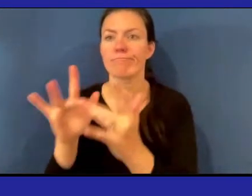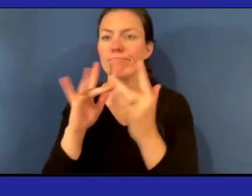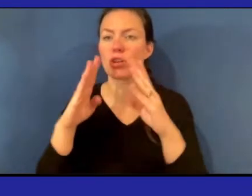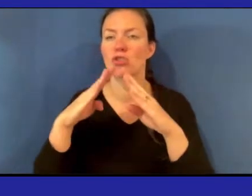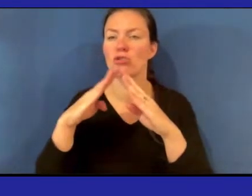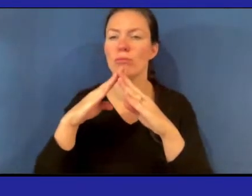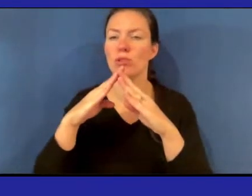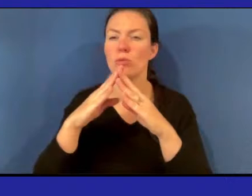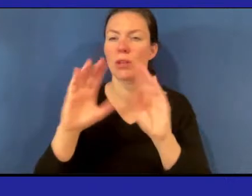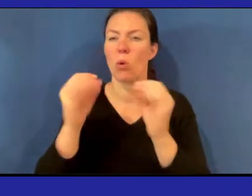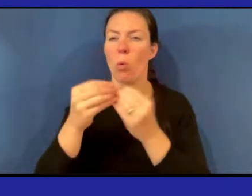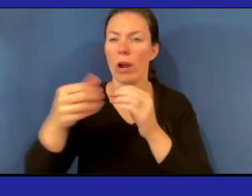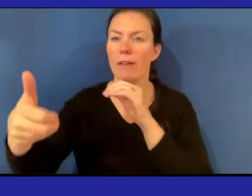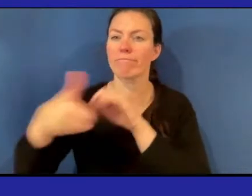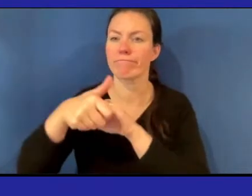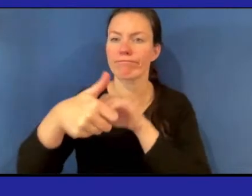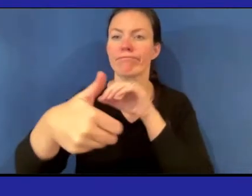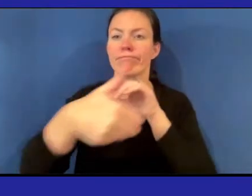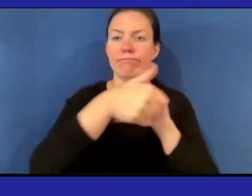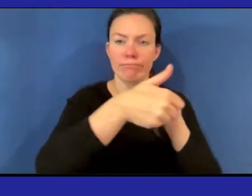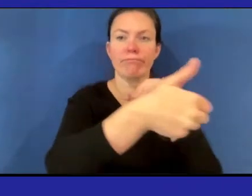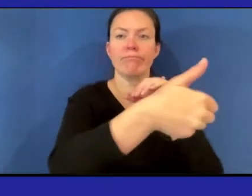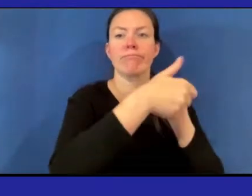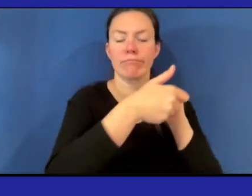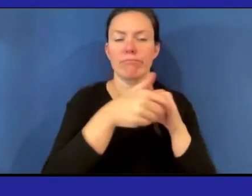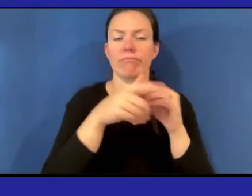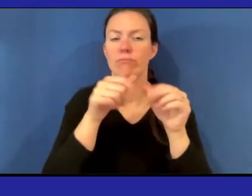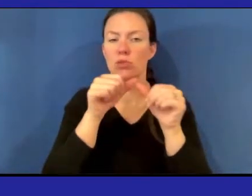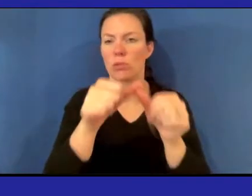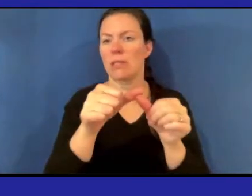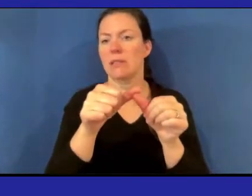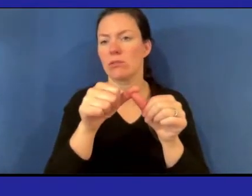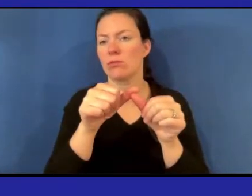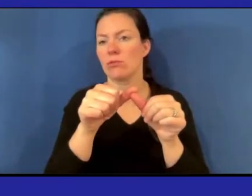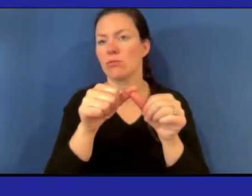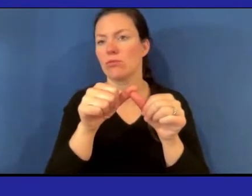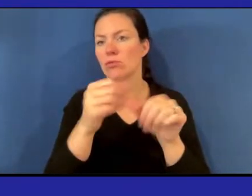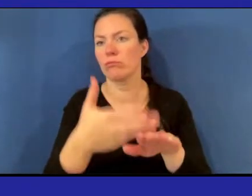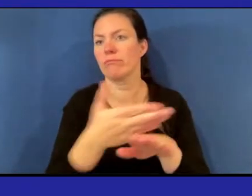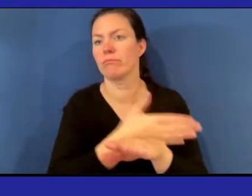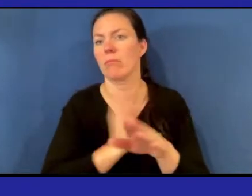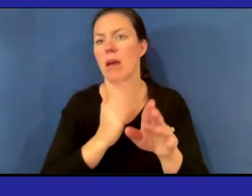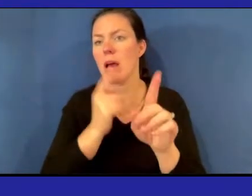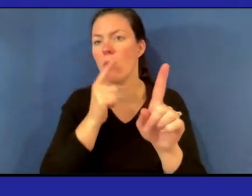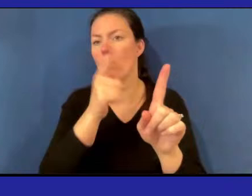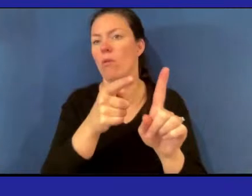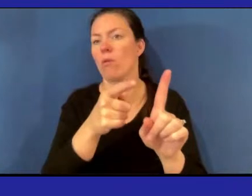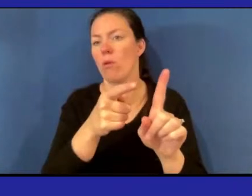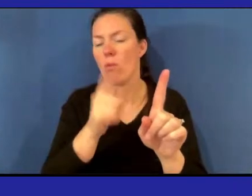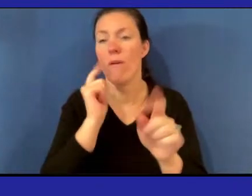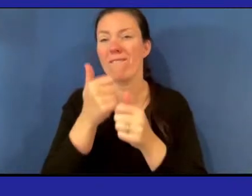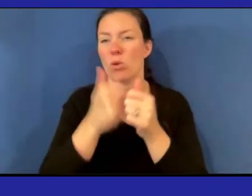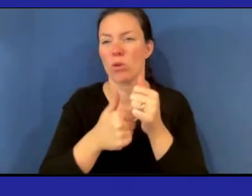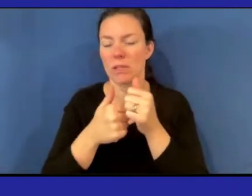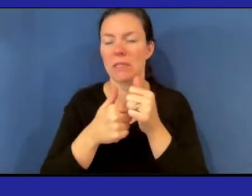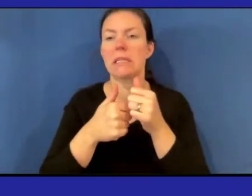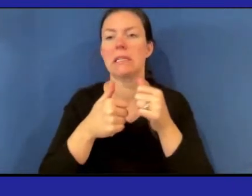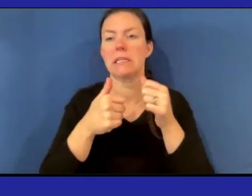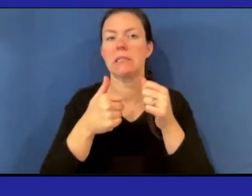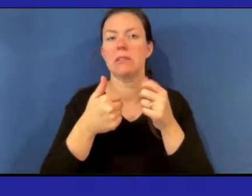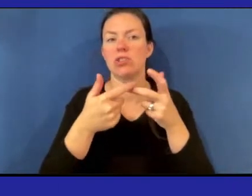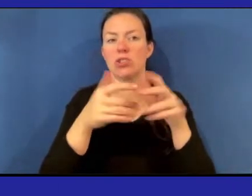to help continue to enroll eligible folks in NYC Care across all of our boroughs And, here. and